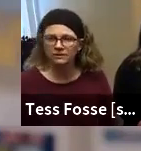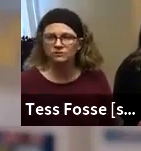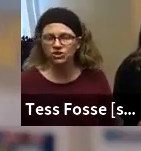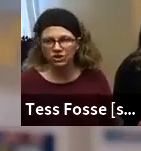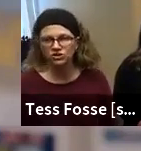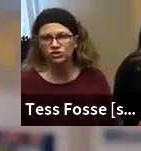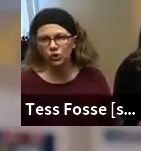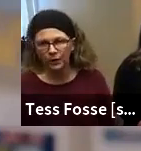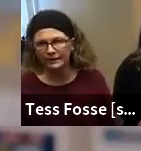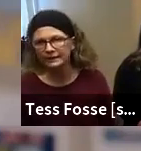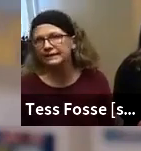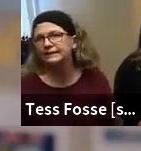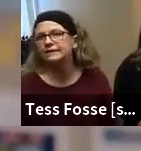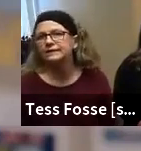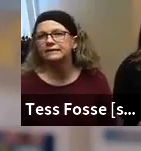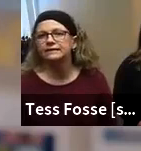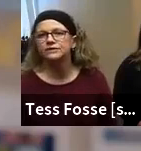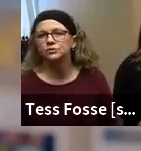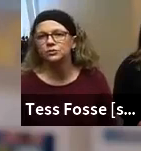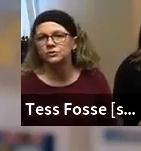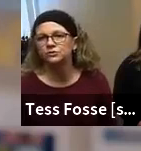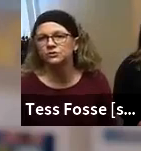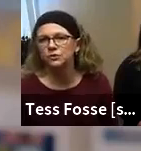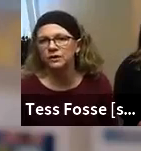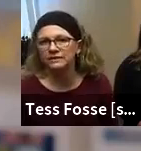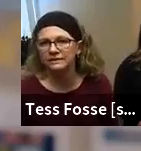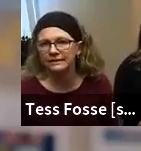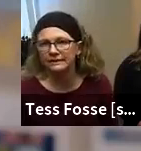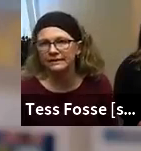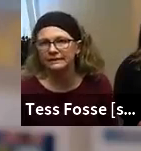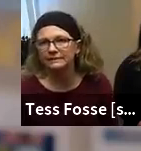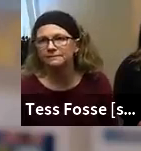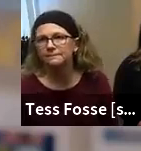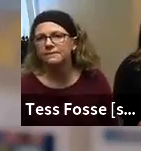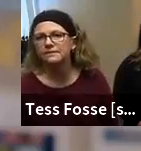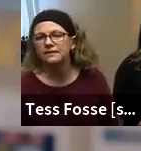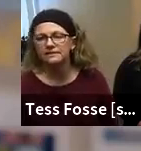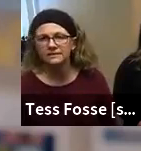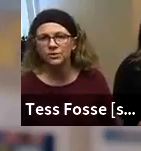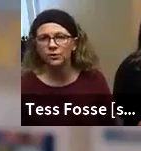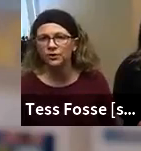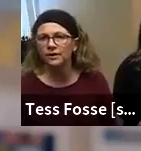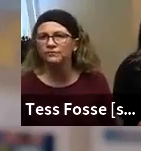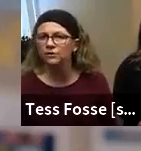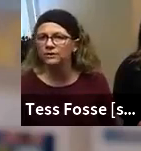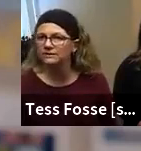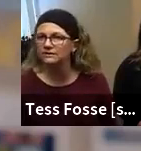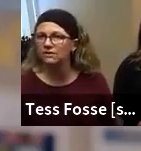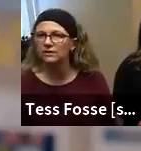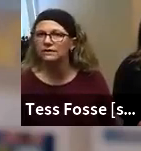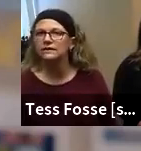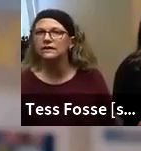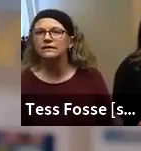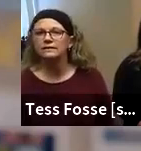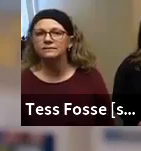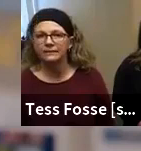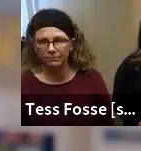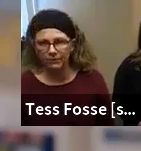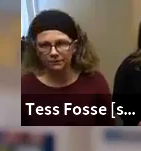able to make those changes quickly to produce what is needed. And this program focuses